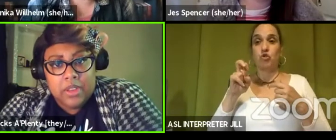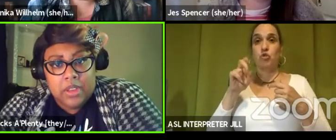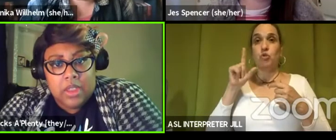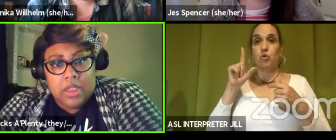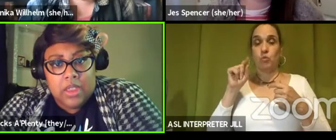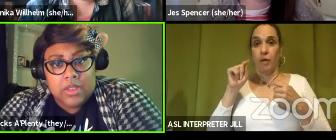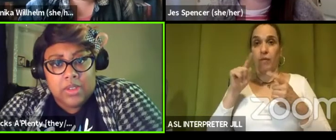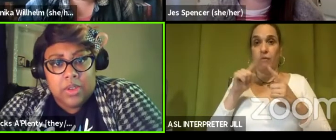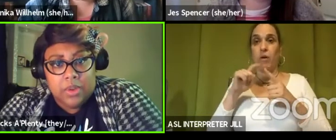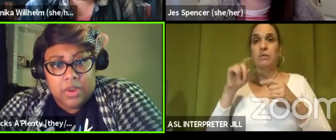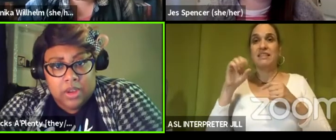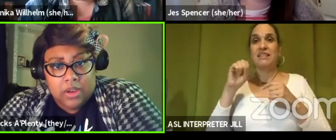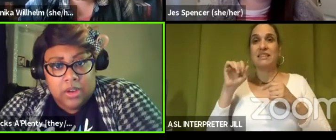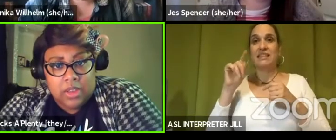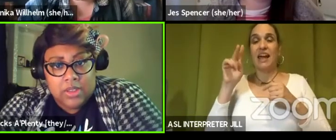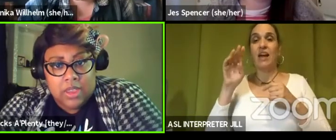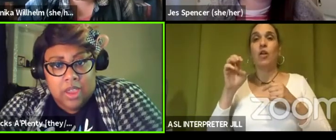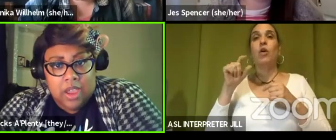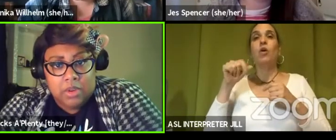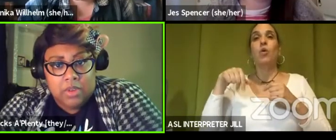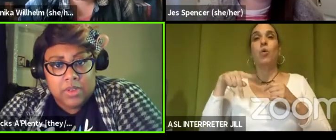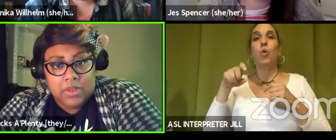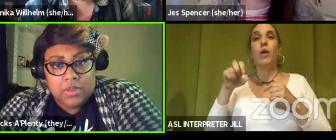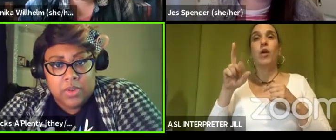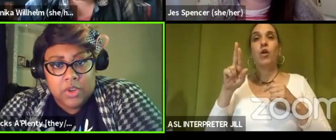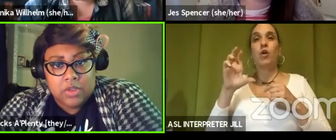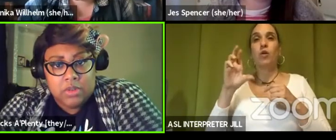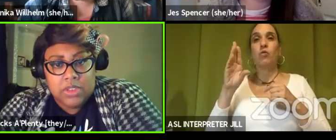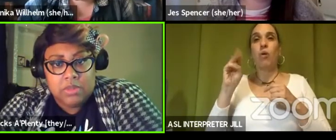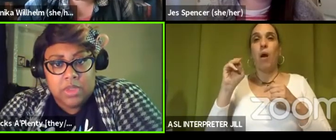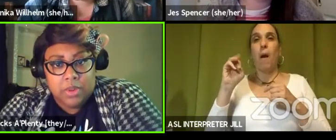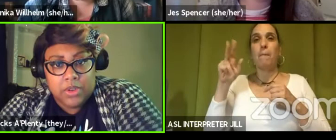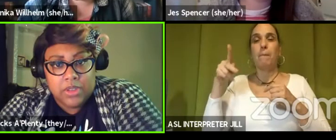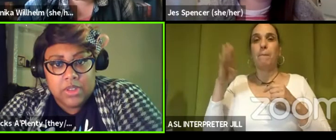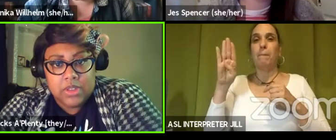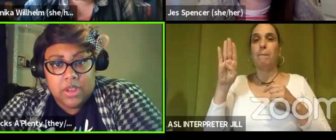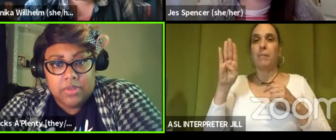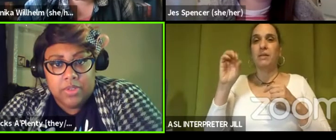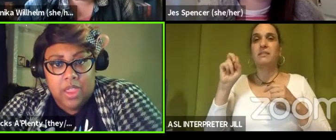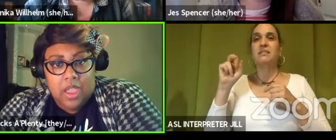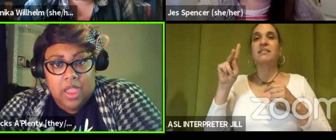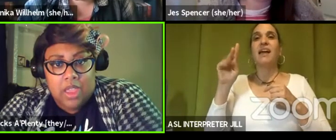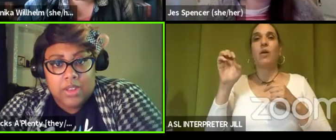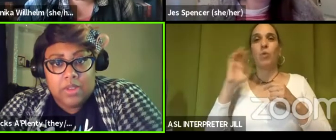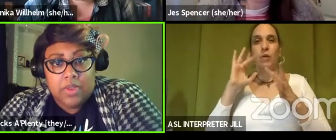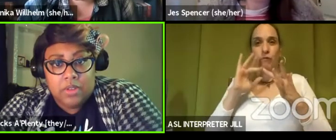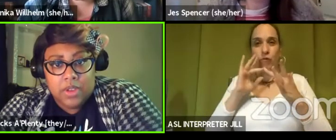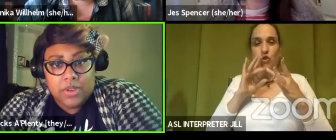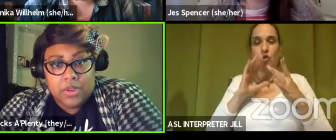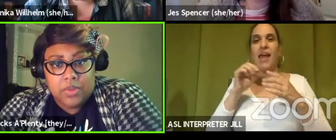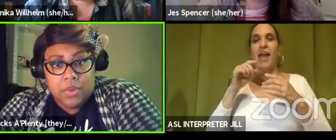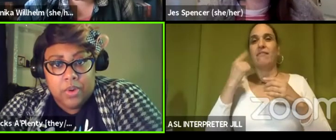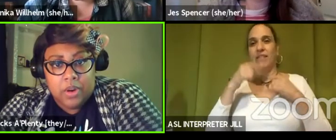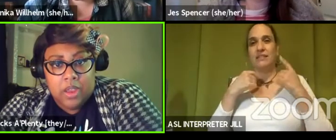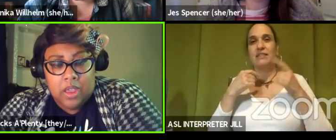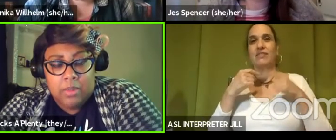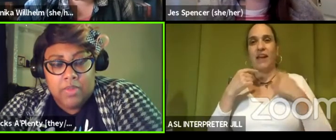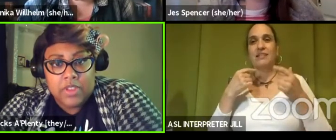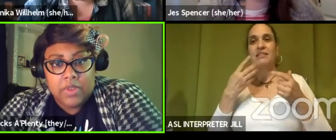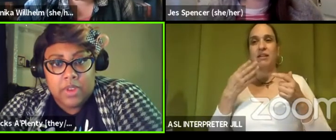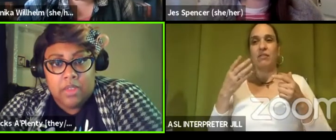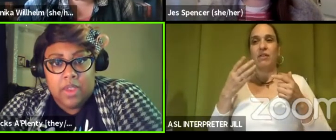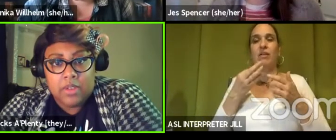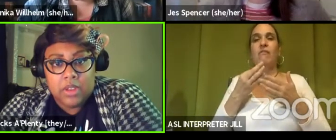Seattle, and this is our third year. It's a hybrid event, so it's virtual with some in-person stuff. And it's a fundraiser for